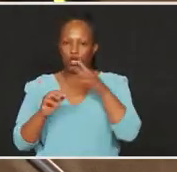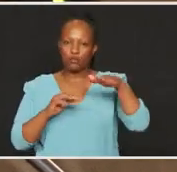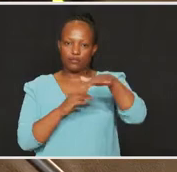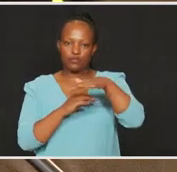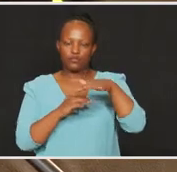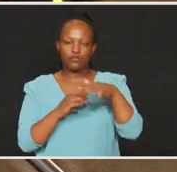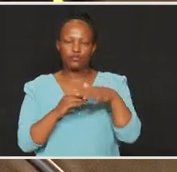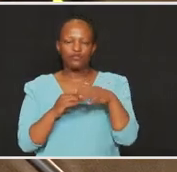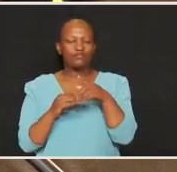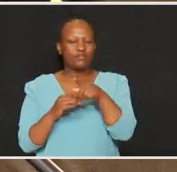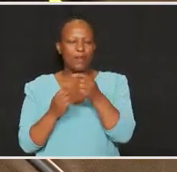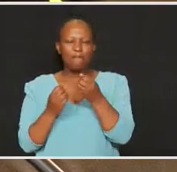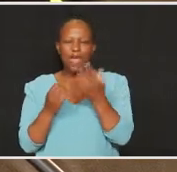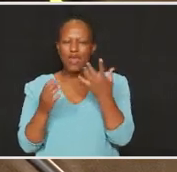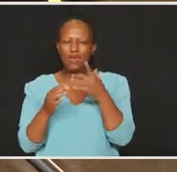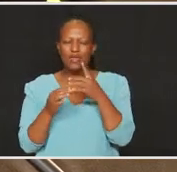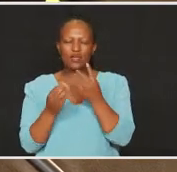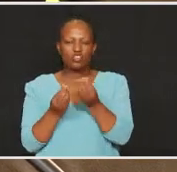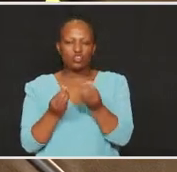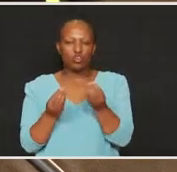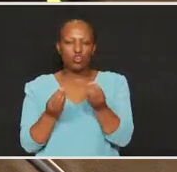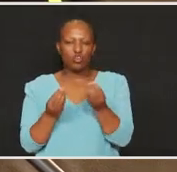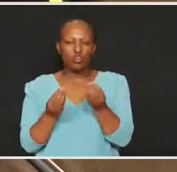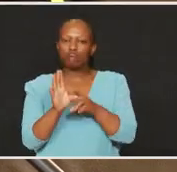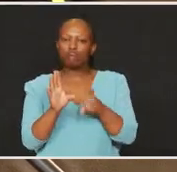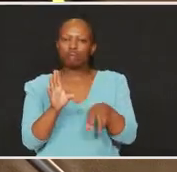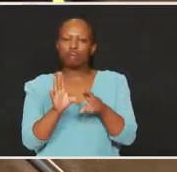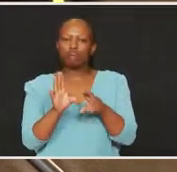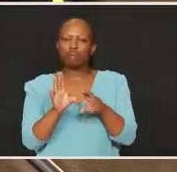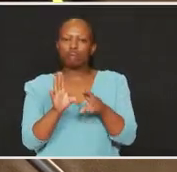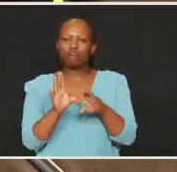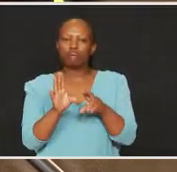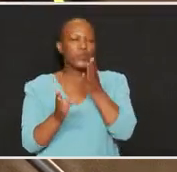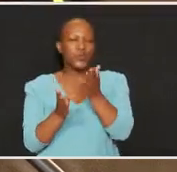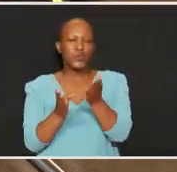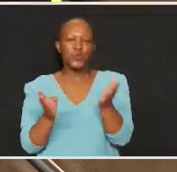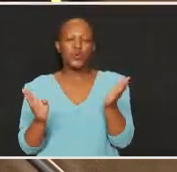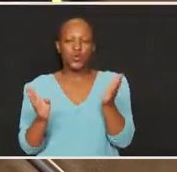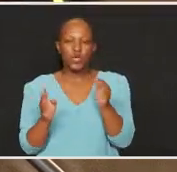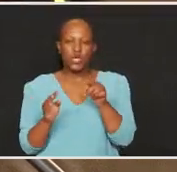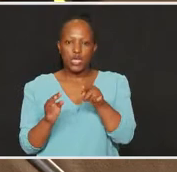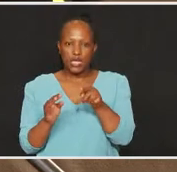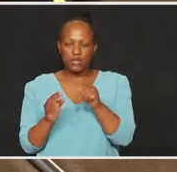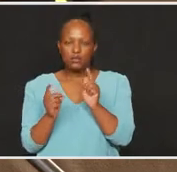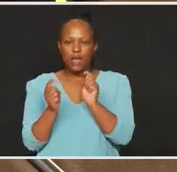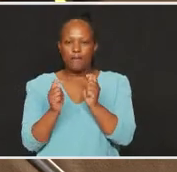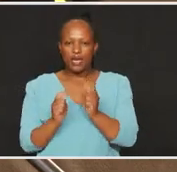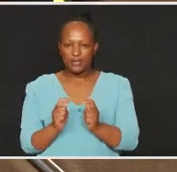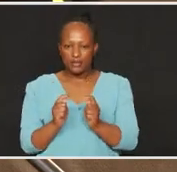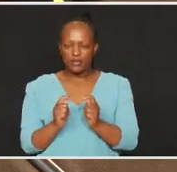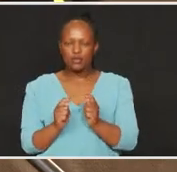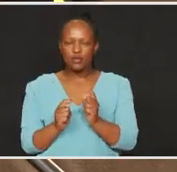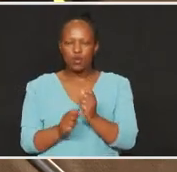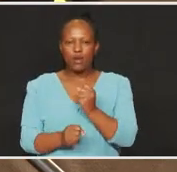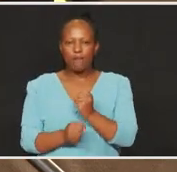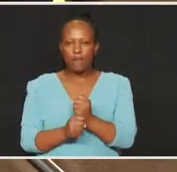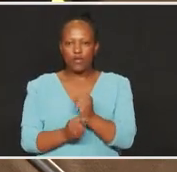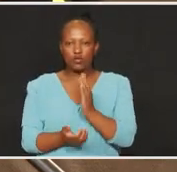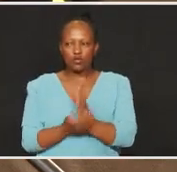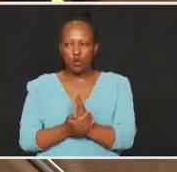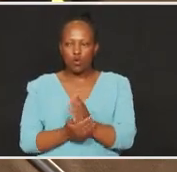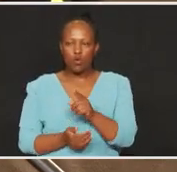drop outs so I think with this bill Amendment we don't have